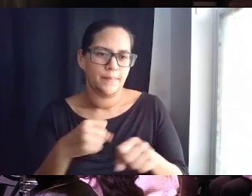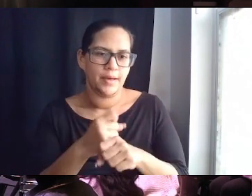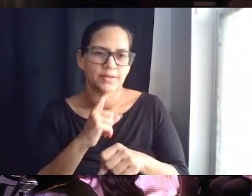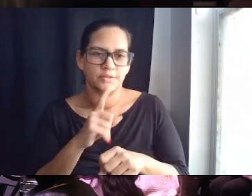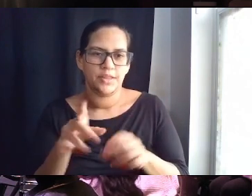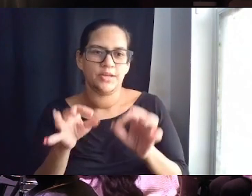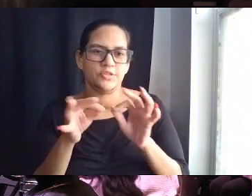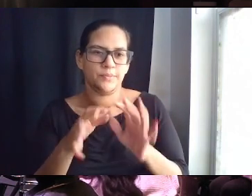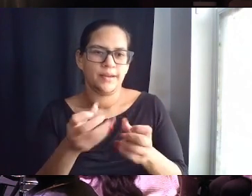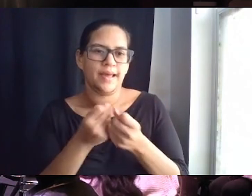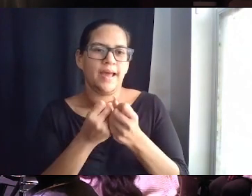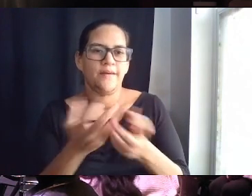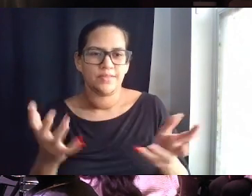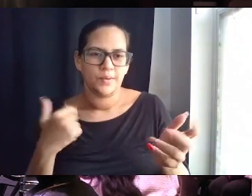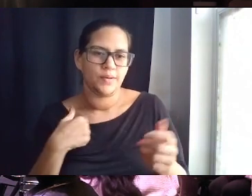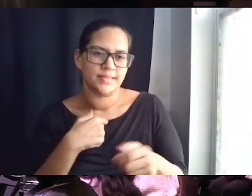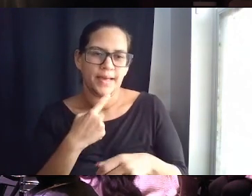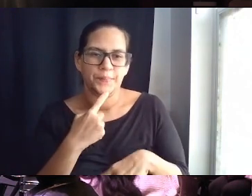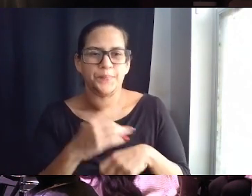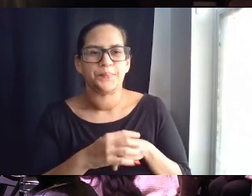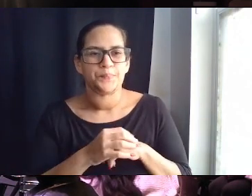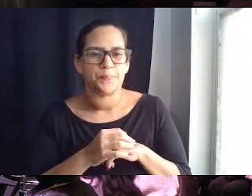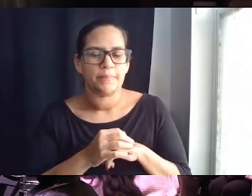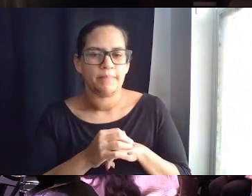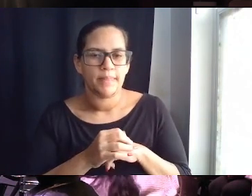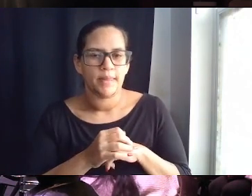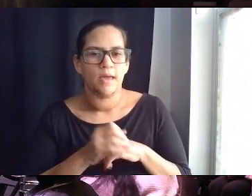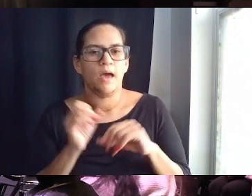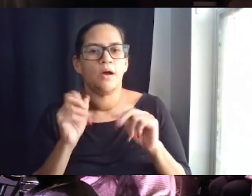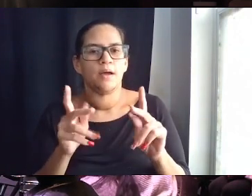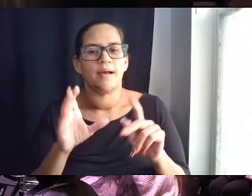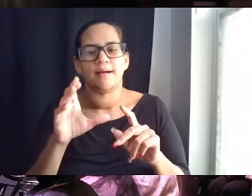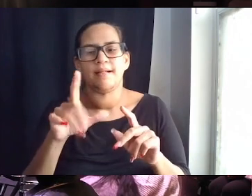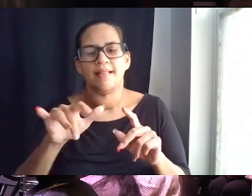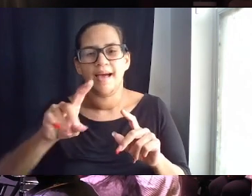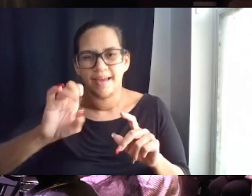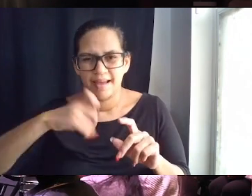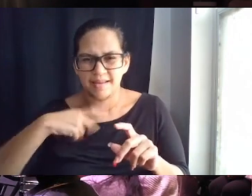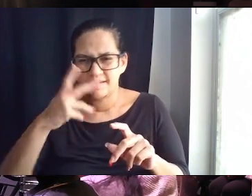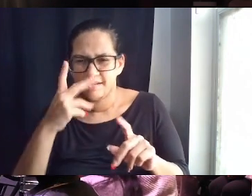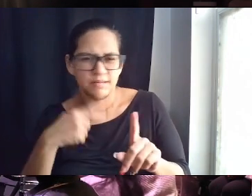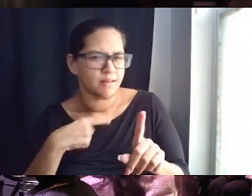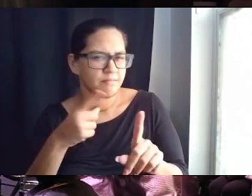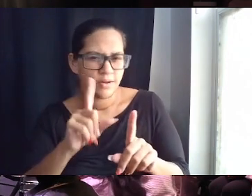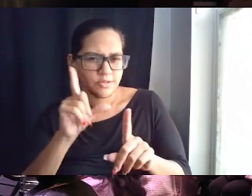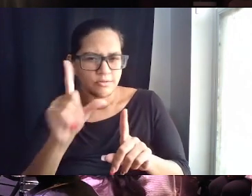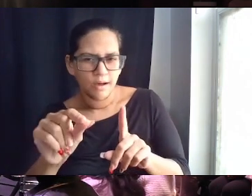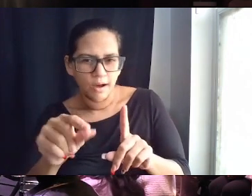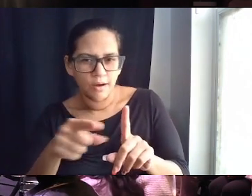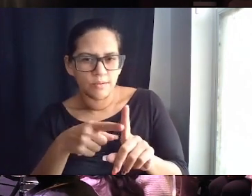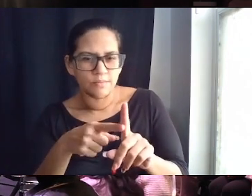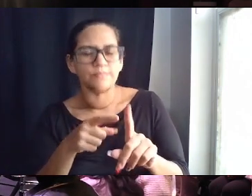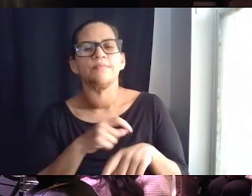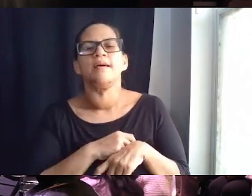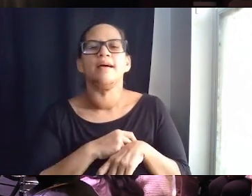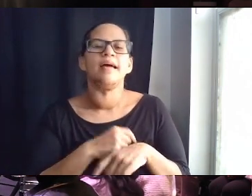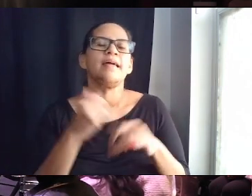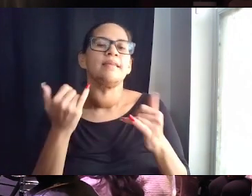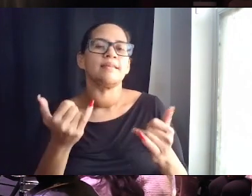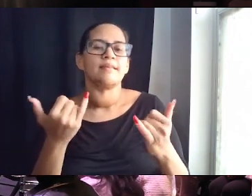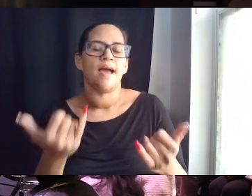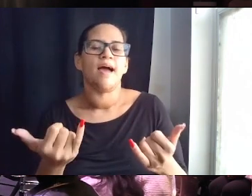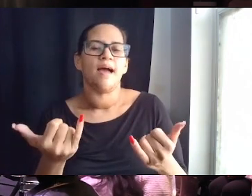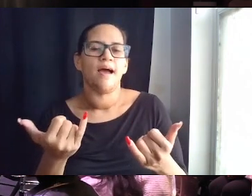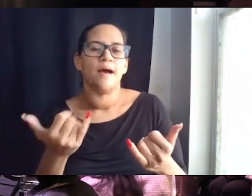saying. All right, Clyde, I see you. I was like, where did you go? It is now my pleasure